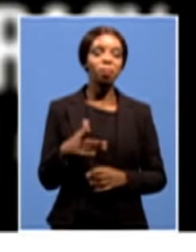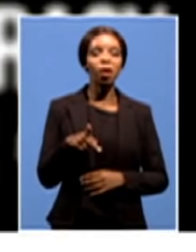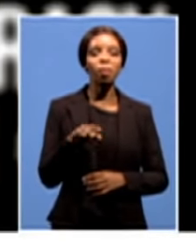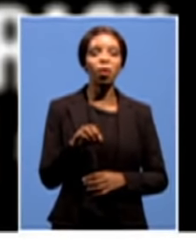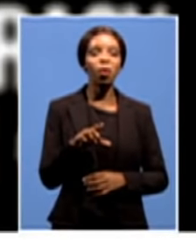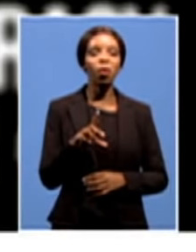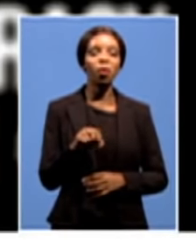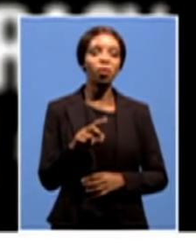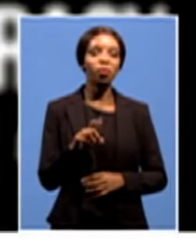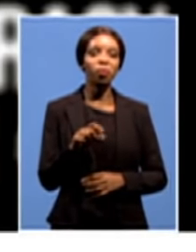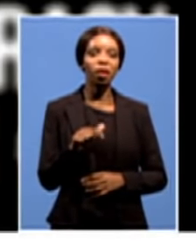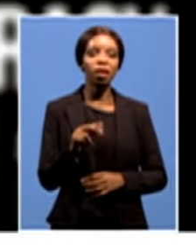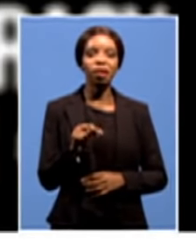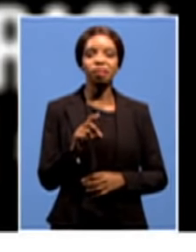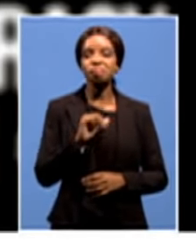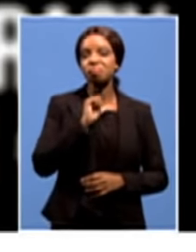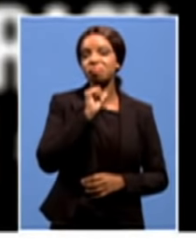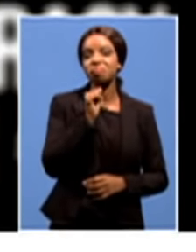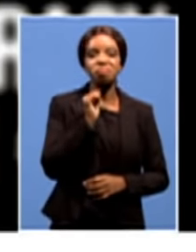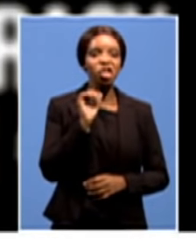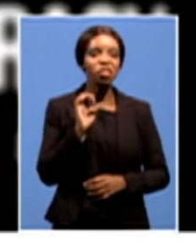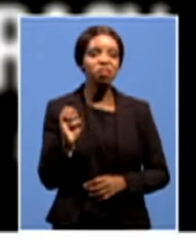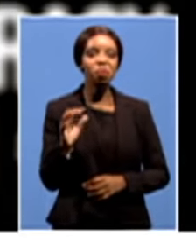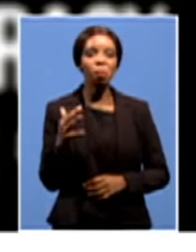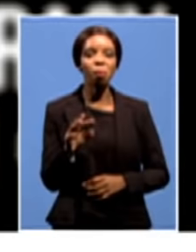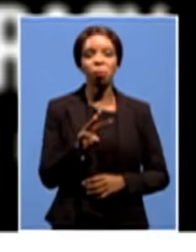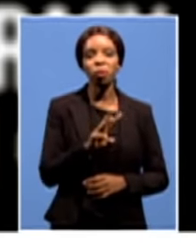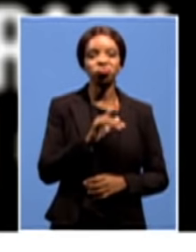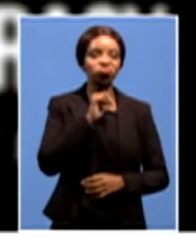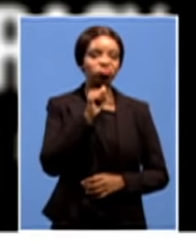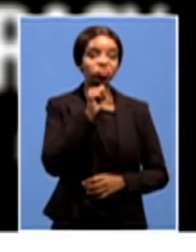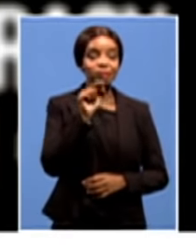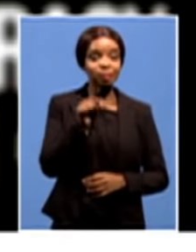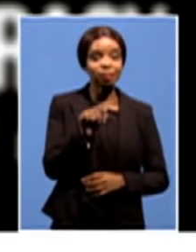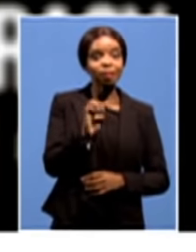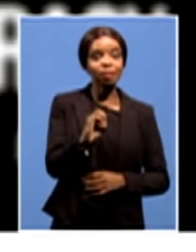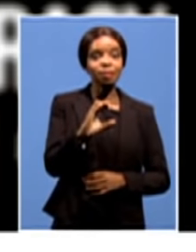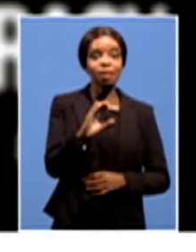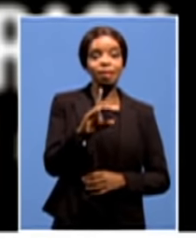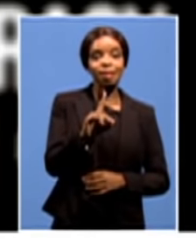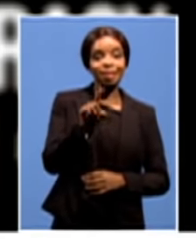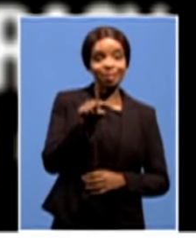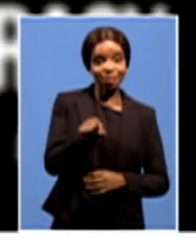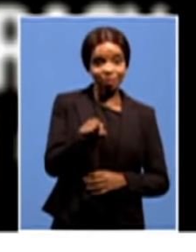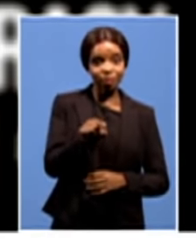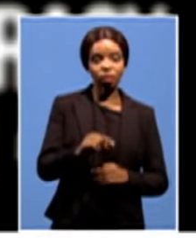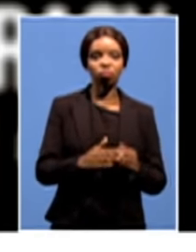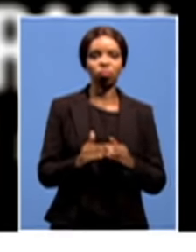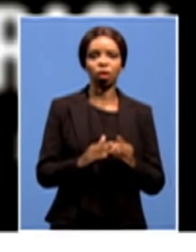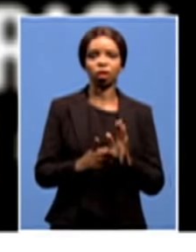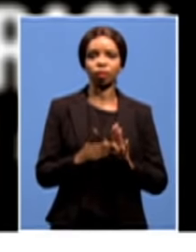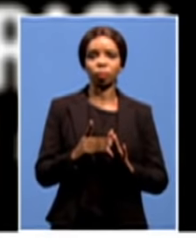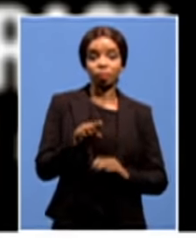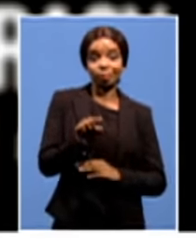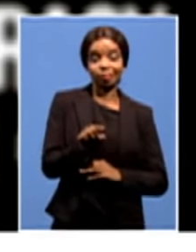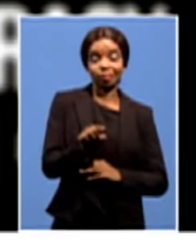talk about east or west of the Pondoland, this childhood development, this childhood care development